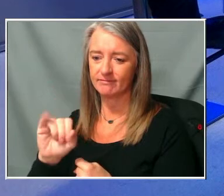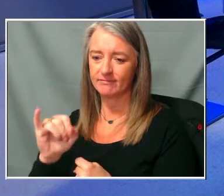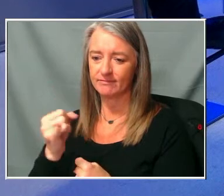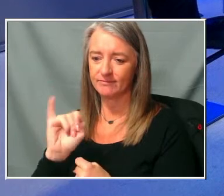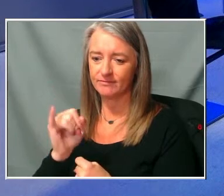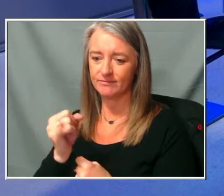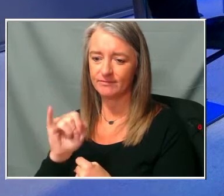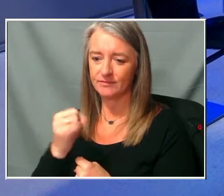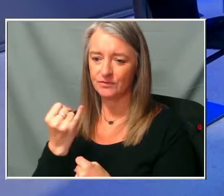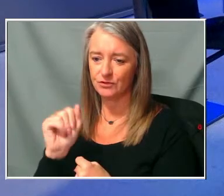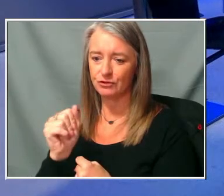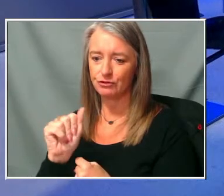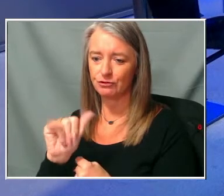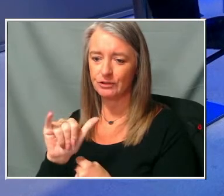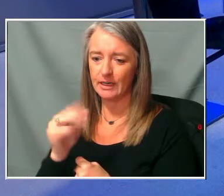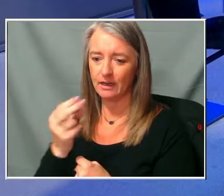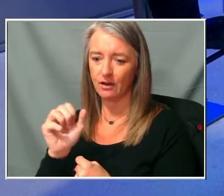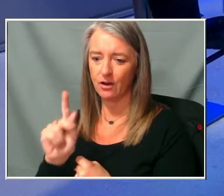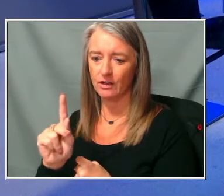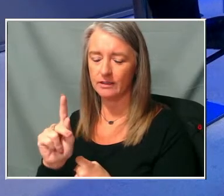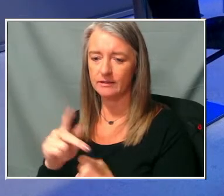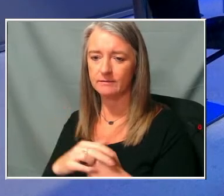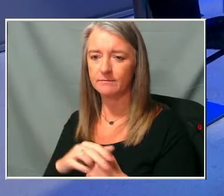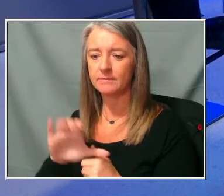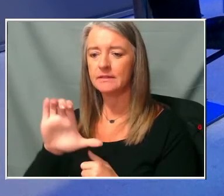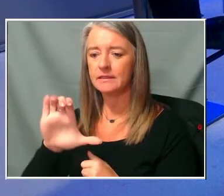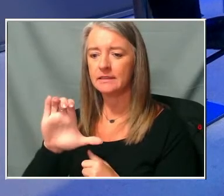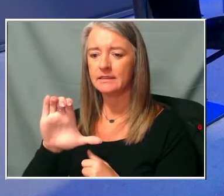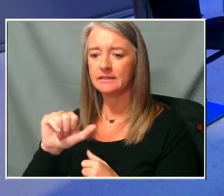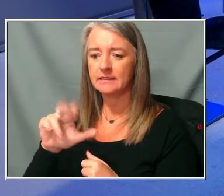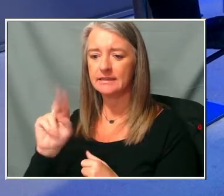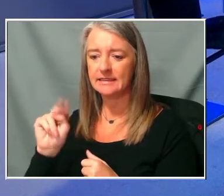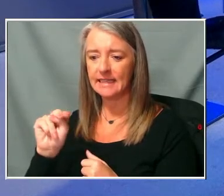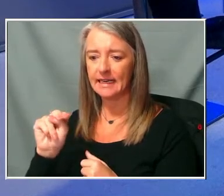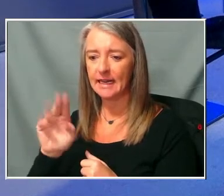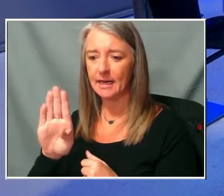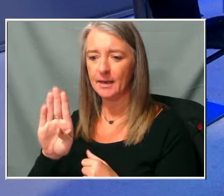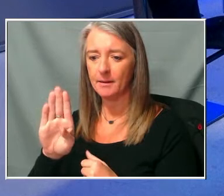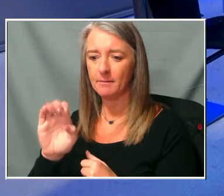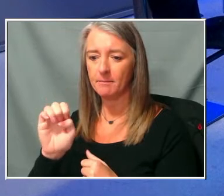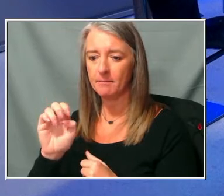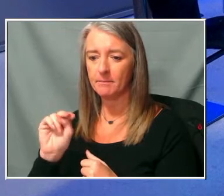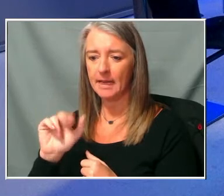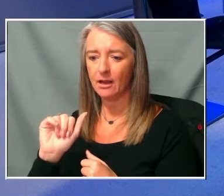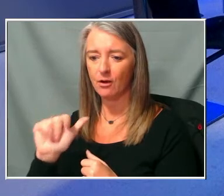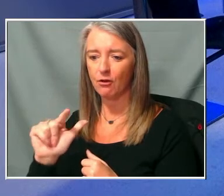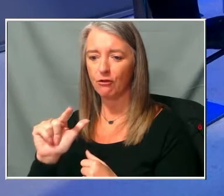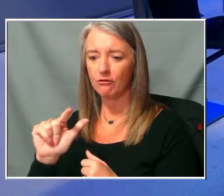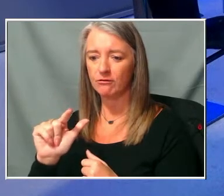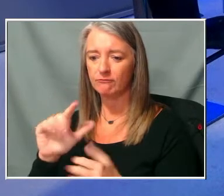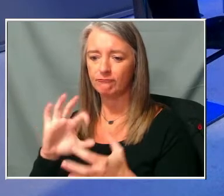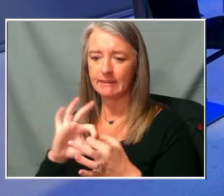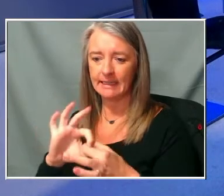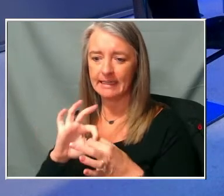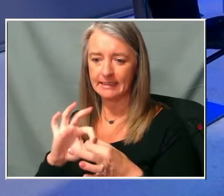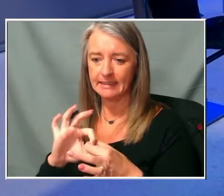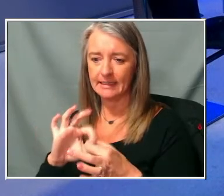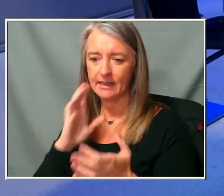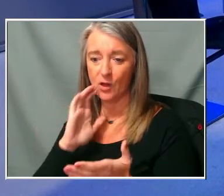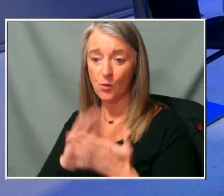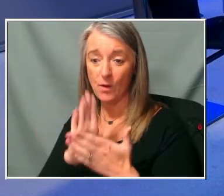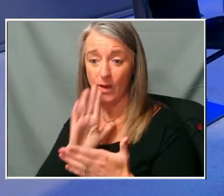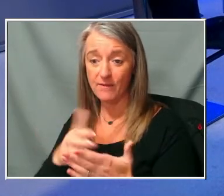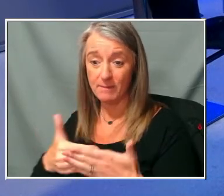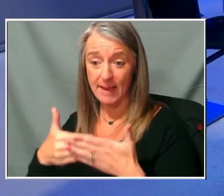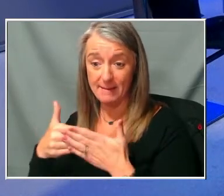want to talk to you about, Sure. and they're very Cincinnati Bengal related. Stick around for that. And then your wife's having a baby.